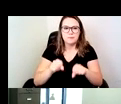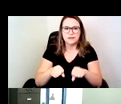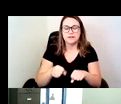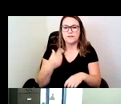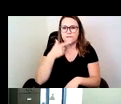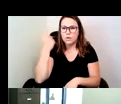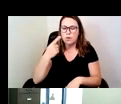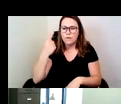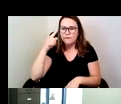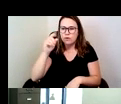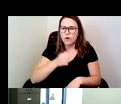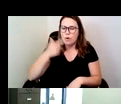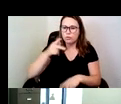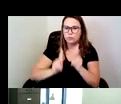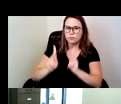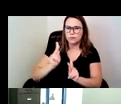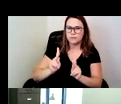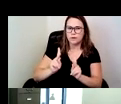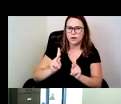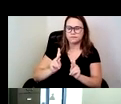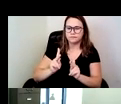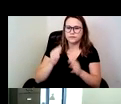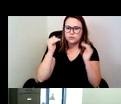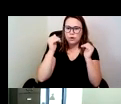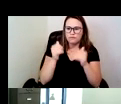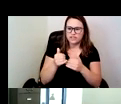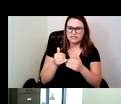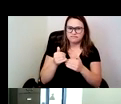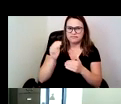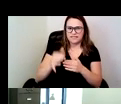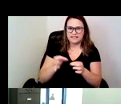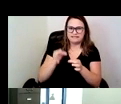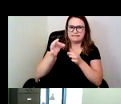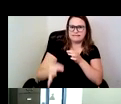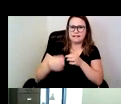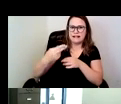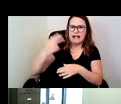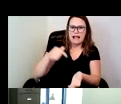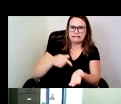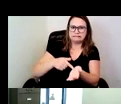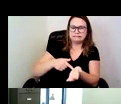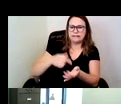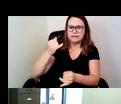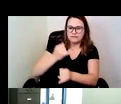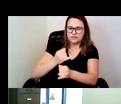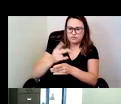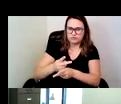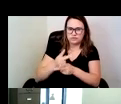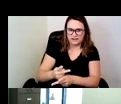in their homes and out of costly institutional care facilities for as long as it's safe and feasible to do